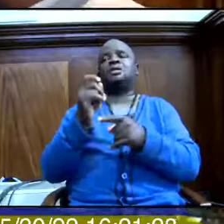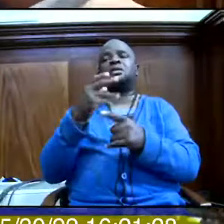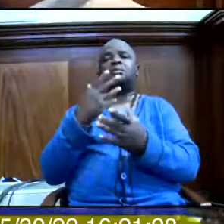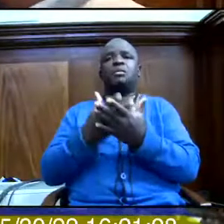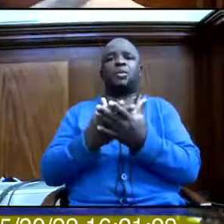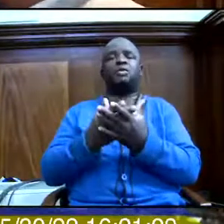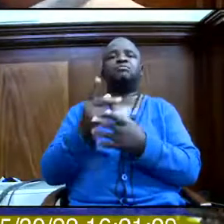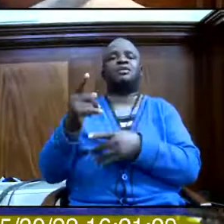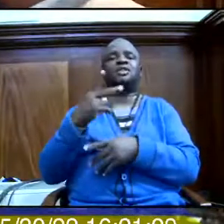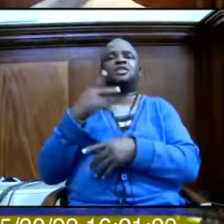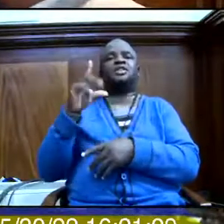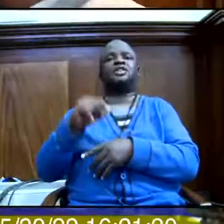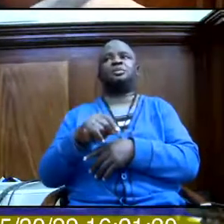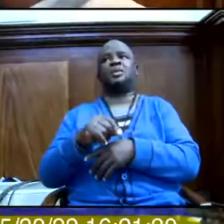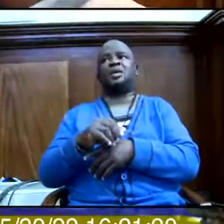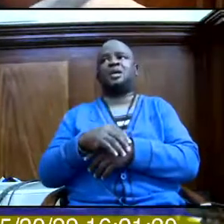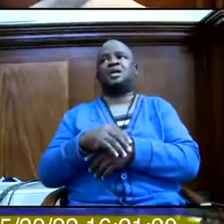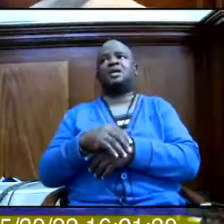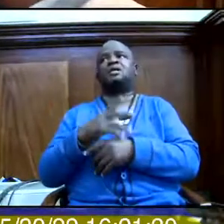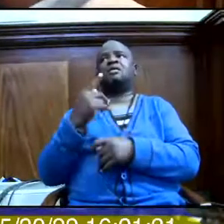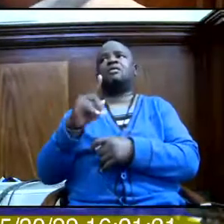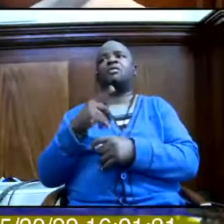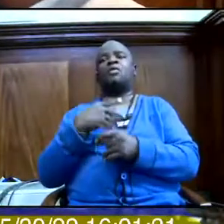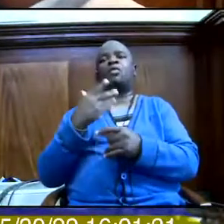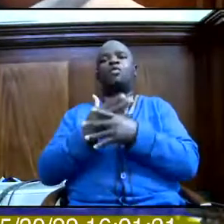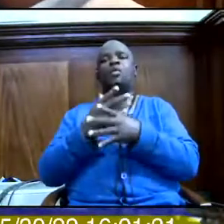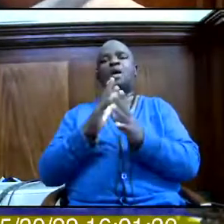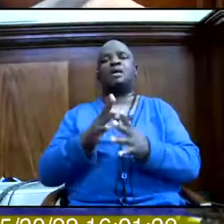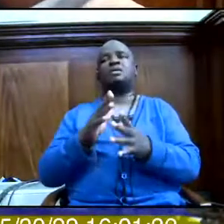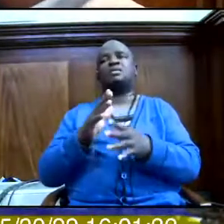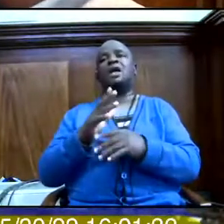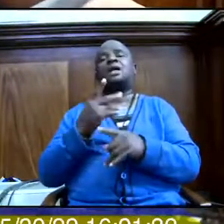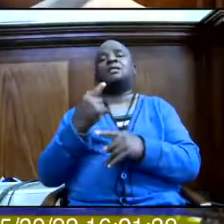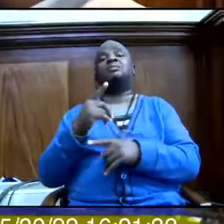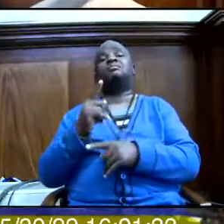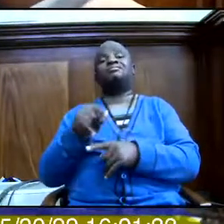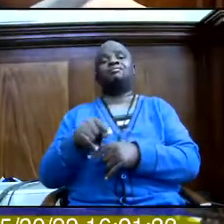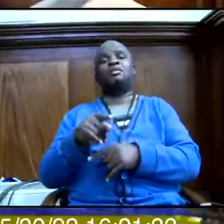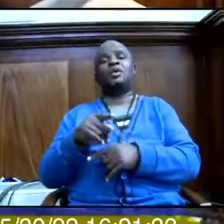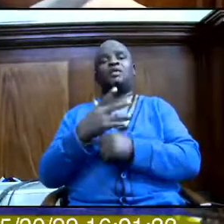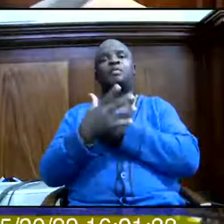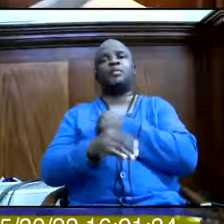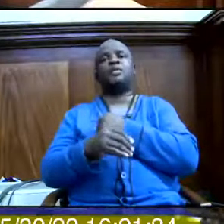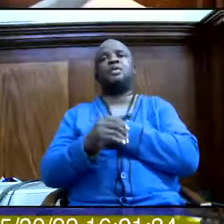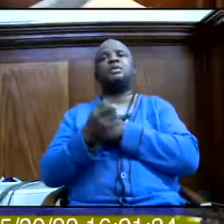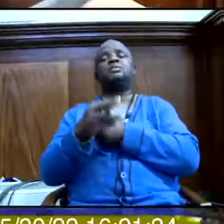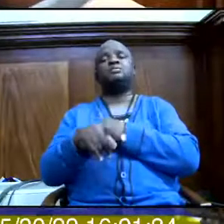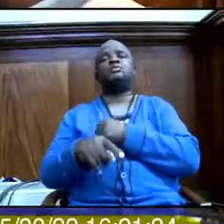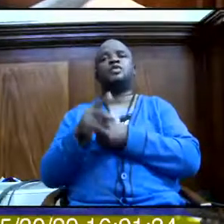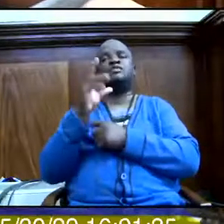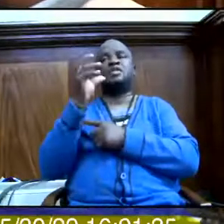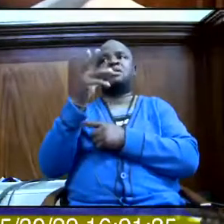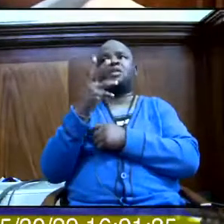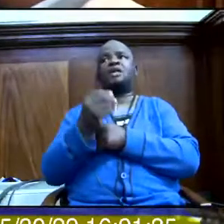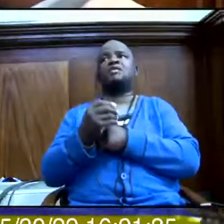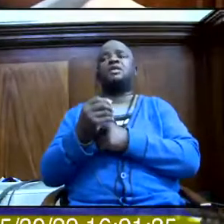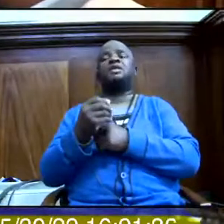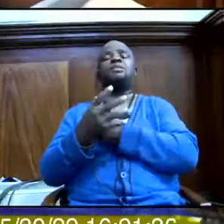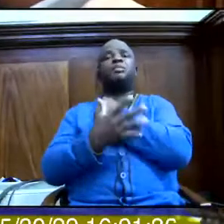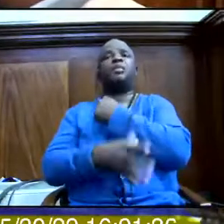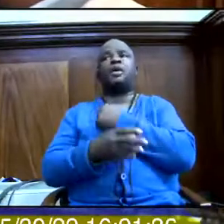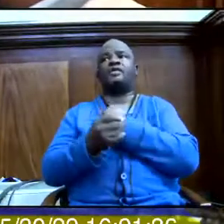be affordable and cheaper to the working class and the poor because it's a common course in free state we are poor